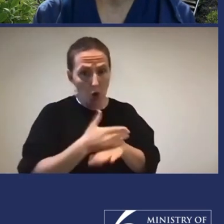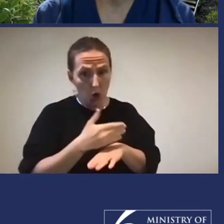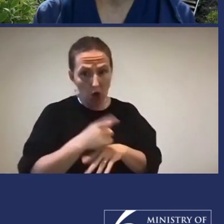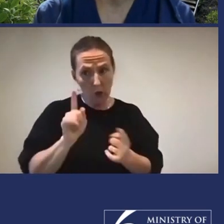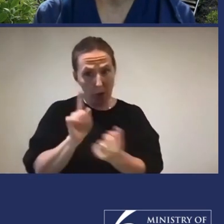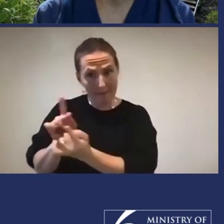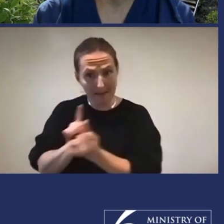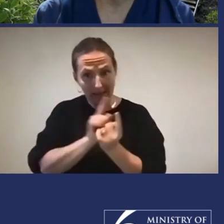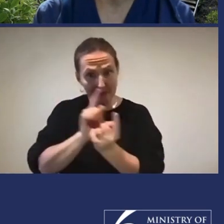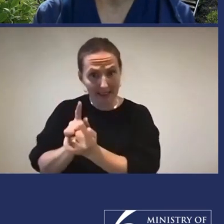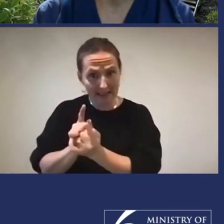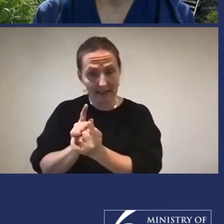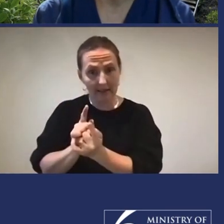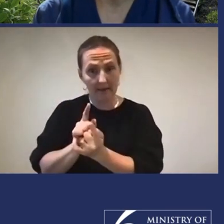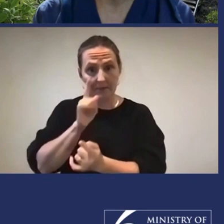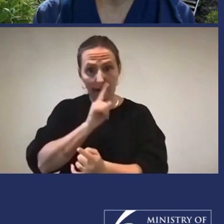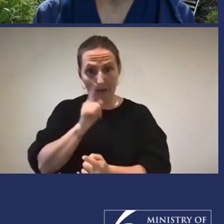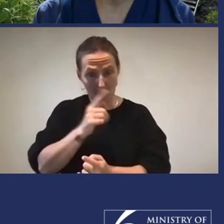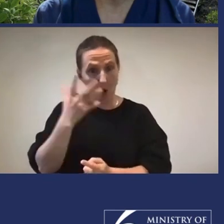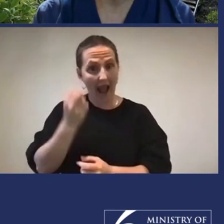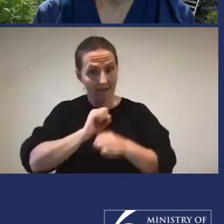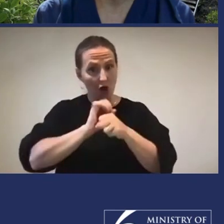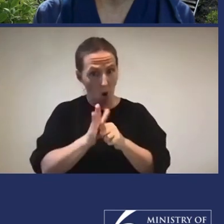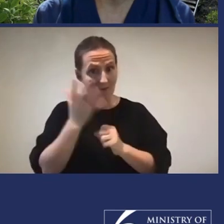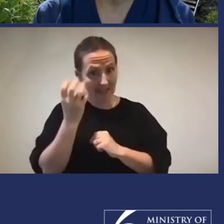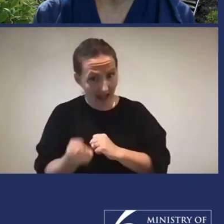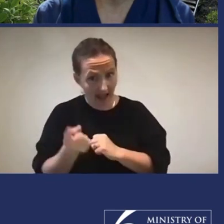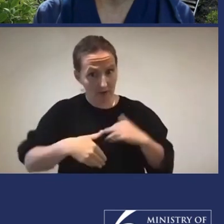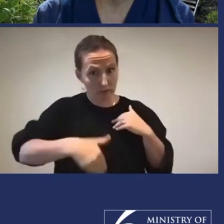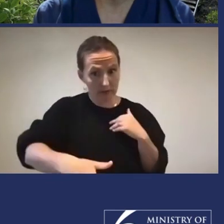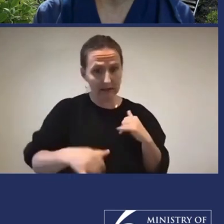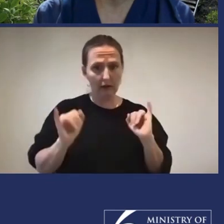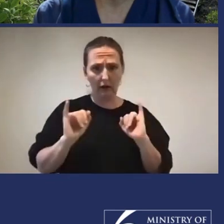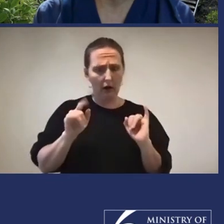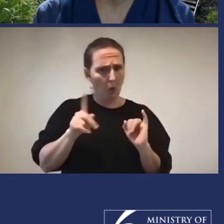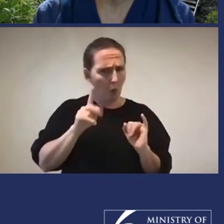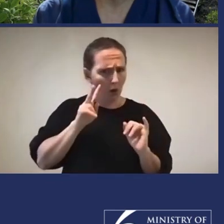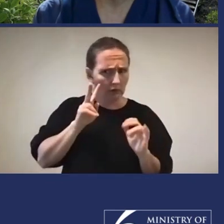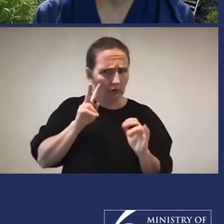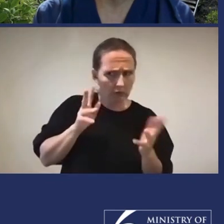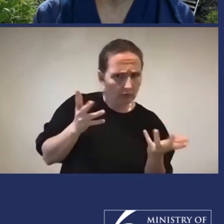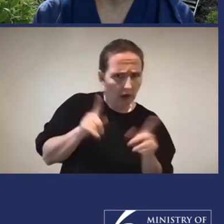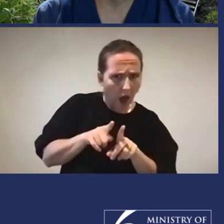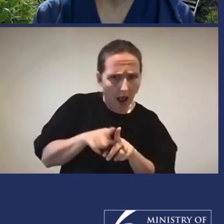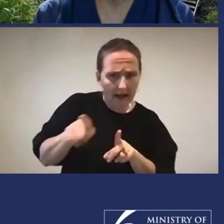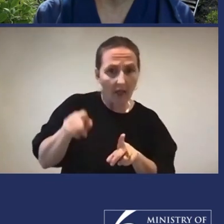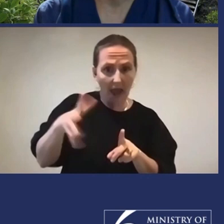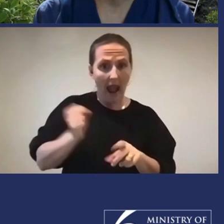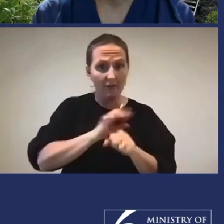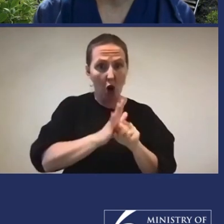have contracted COVID-19. What's it like looking after a patient that's got COVID-19 and is also